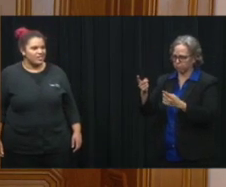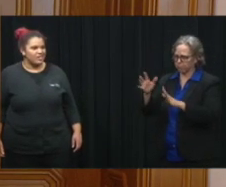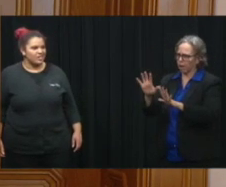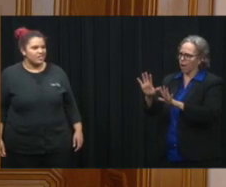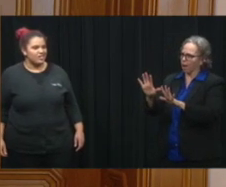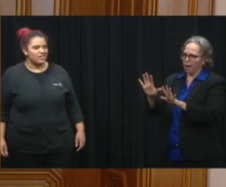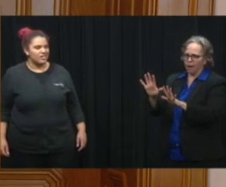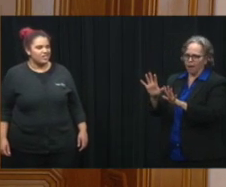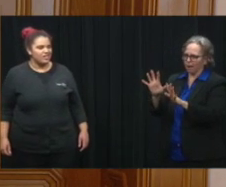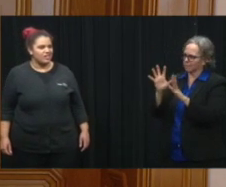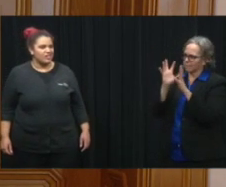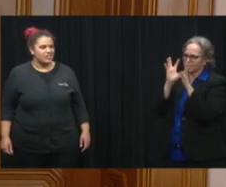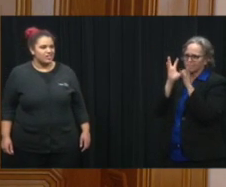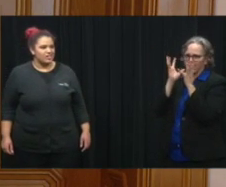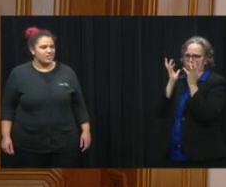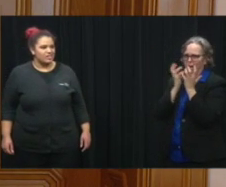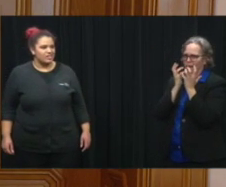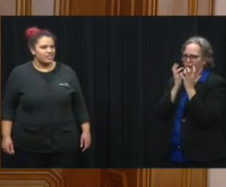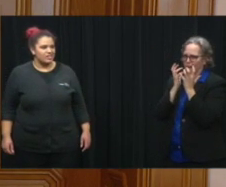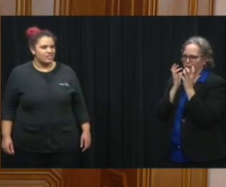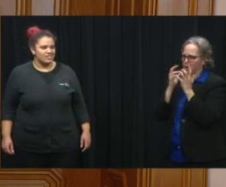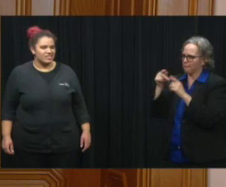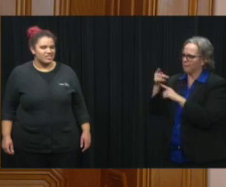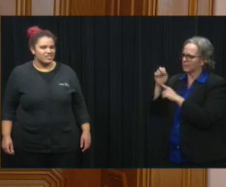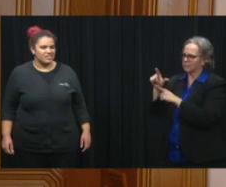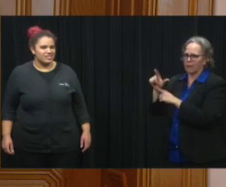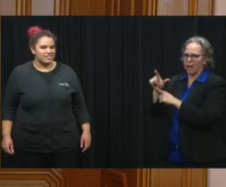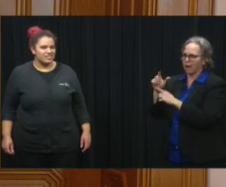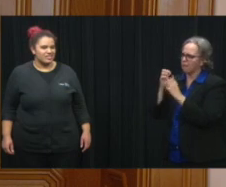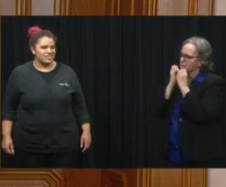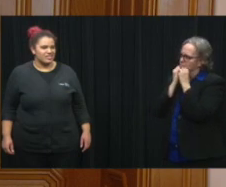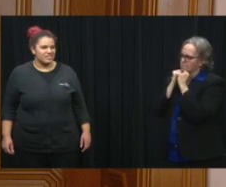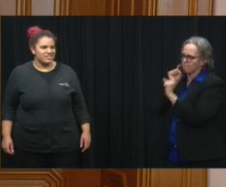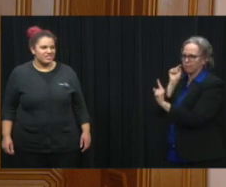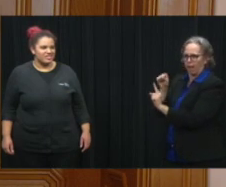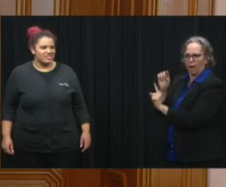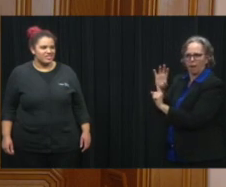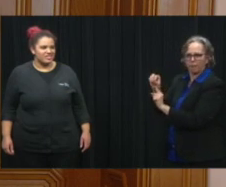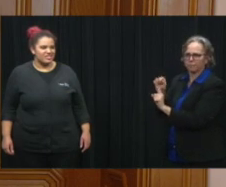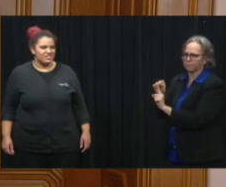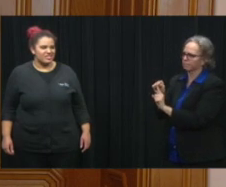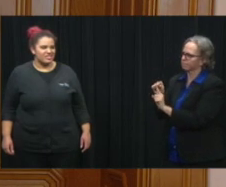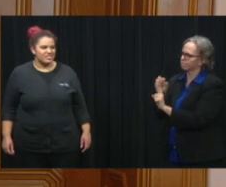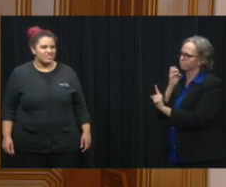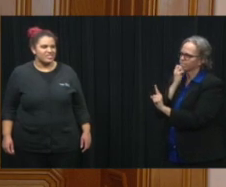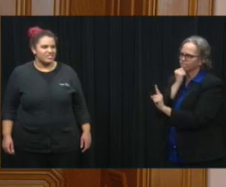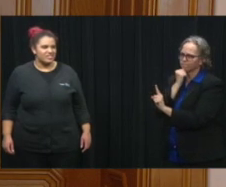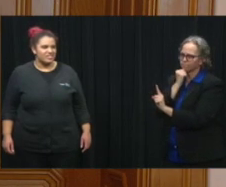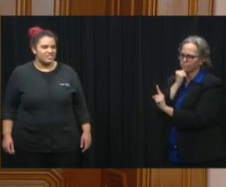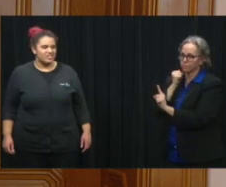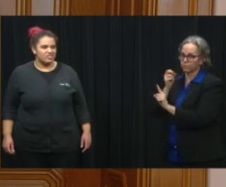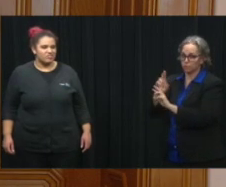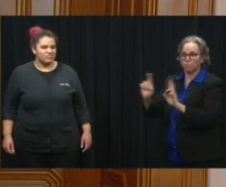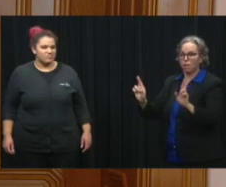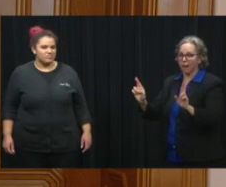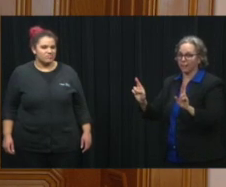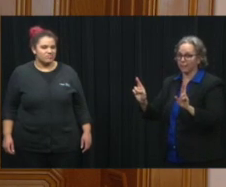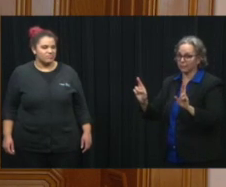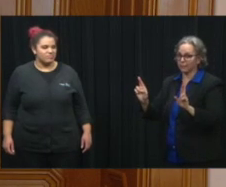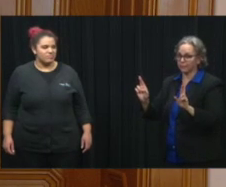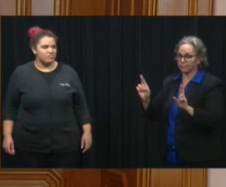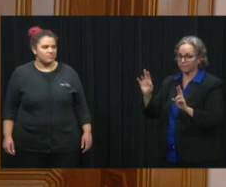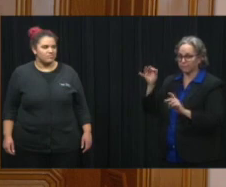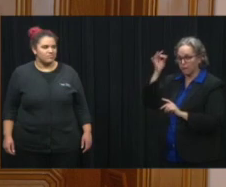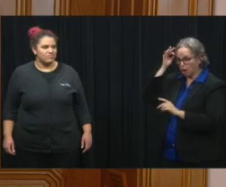state. One of the things that, they should be ready to go as soon as we get the final federal